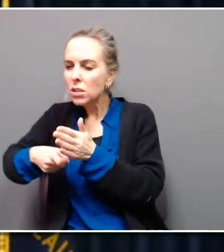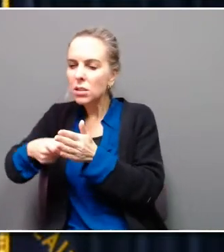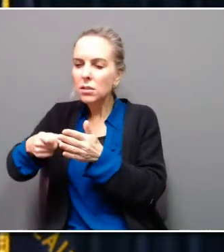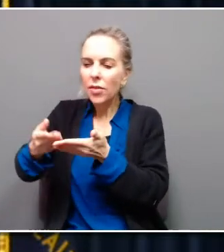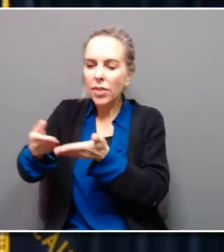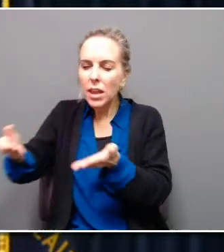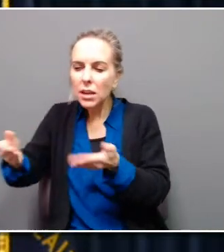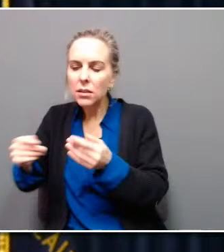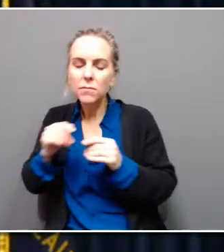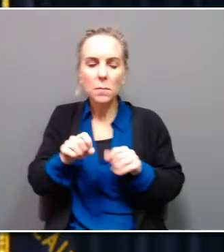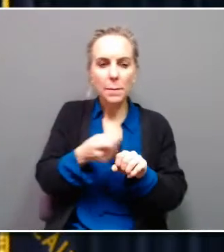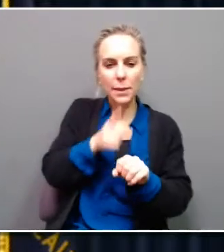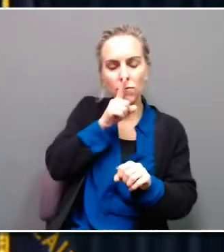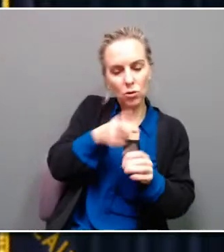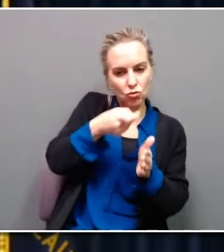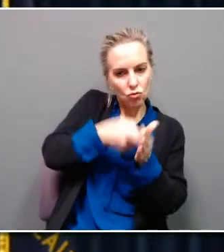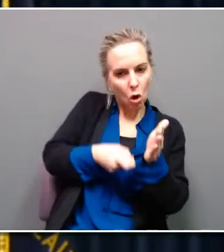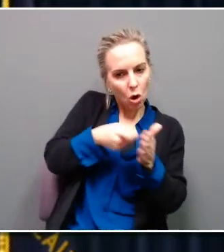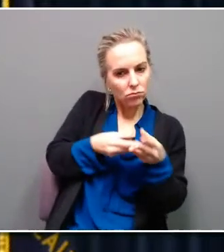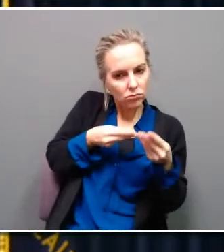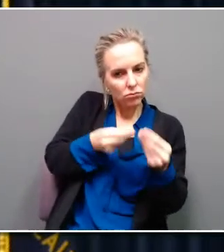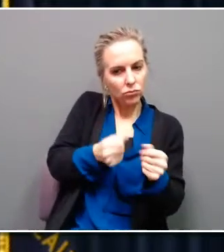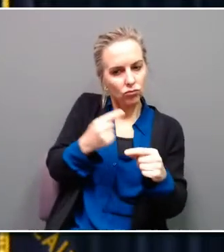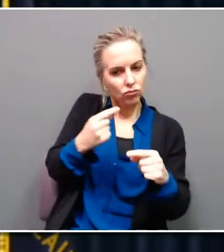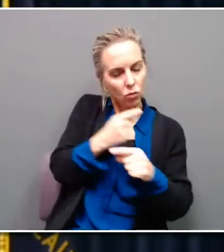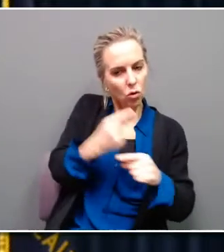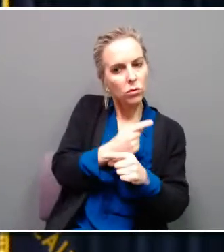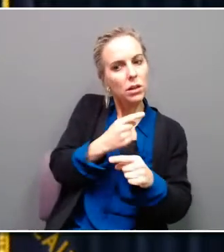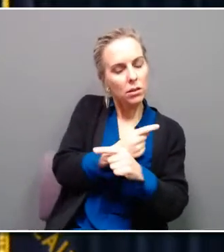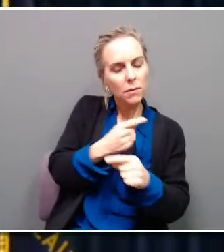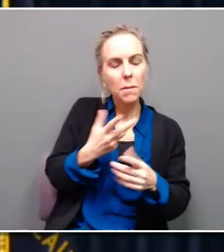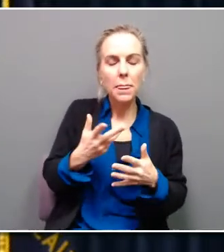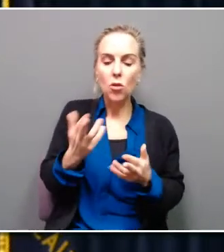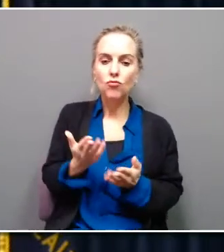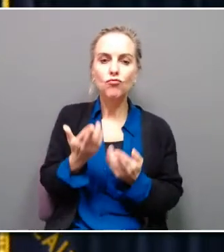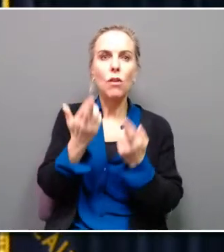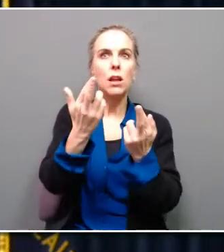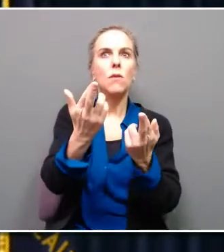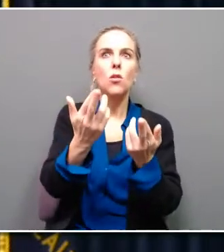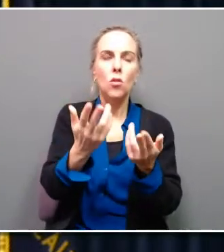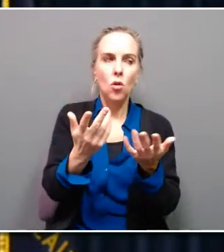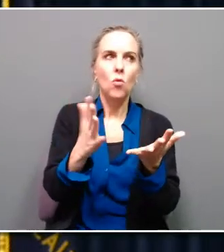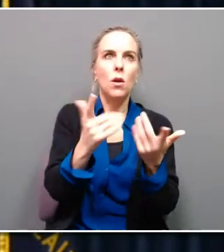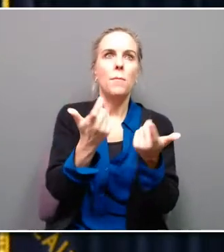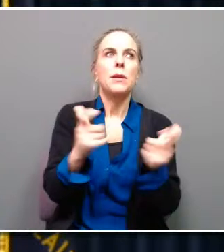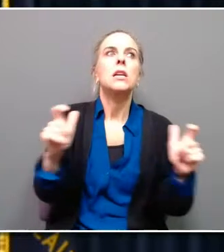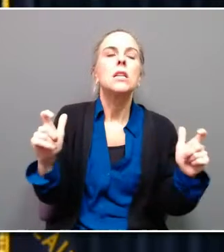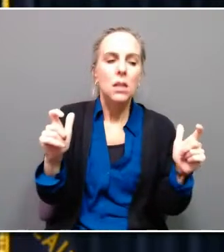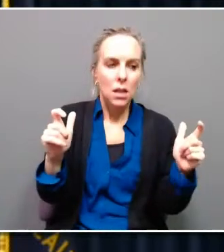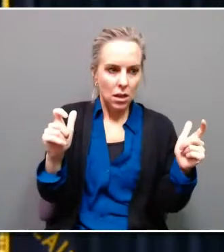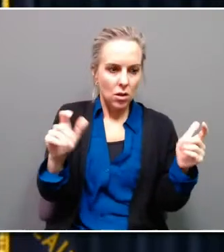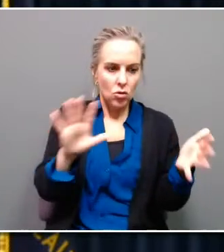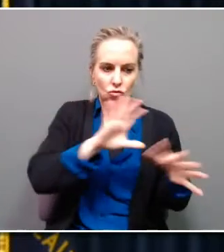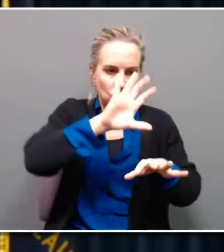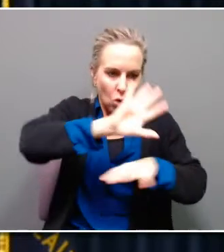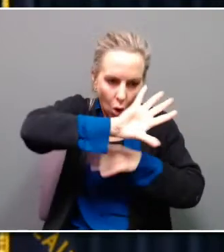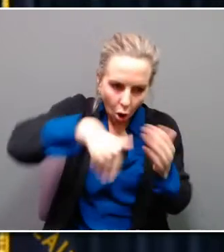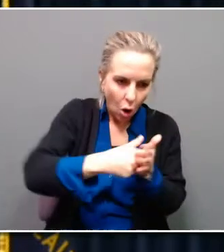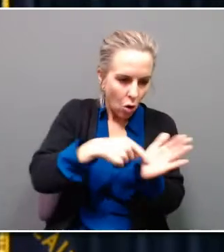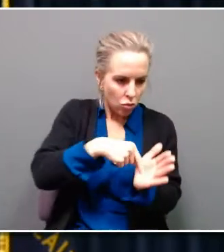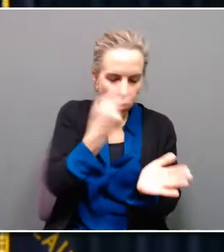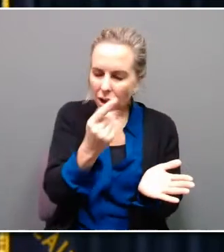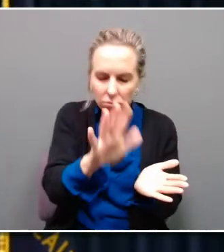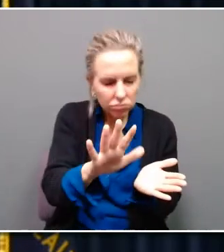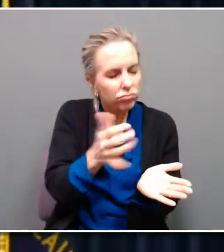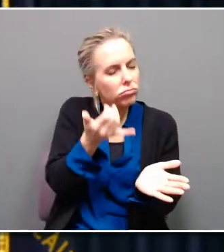it in the most cost-effective way. Certainly the recommendation has been one big thing all at once. And while that is still the